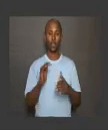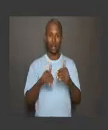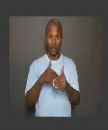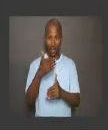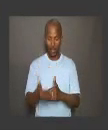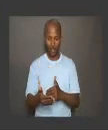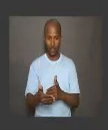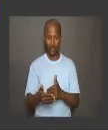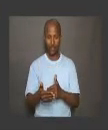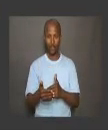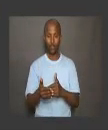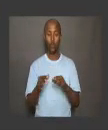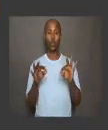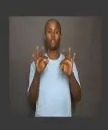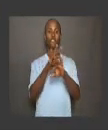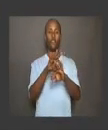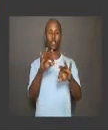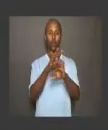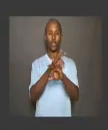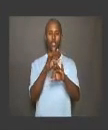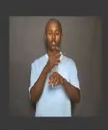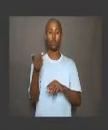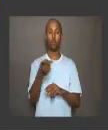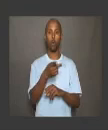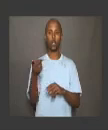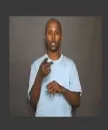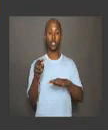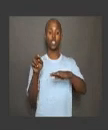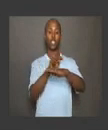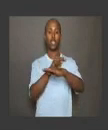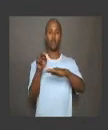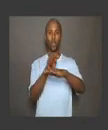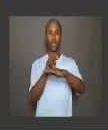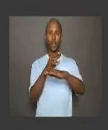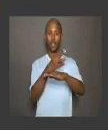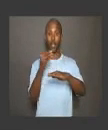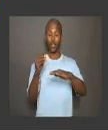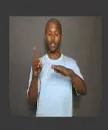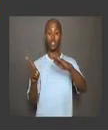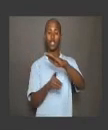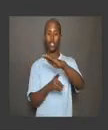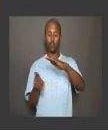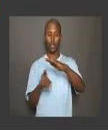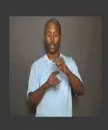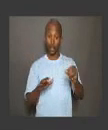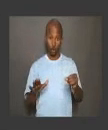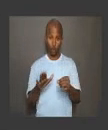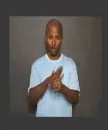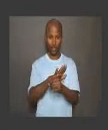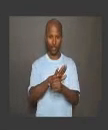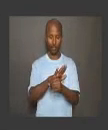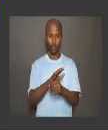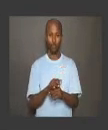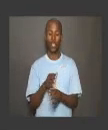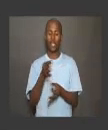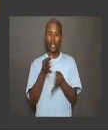Next, we factorize both the numerator and denominator completely.